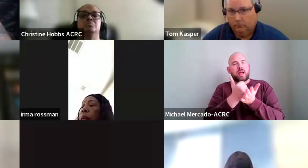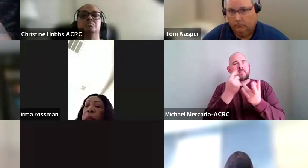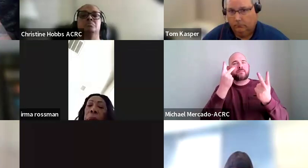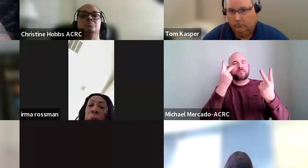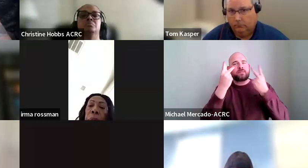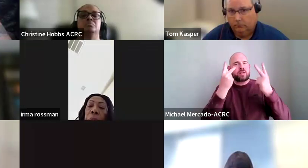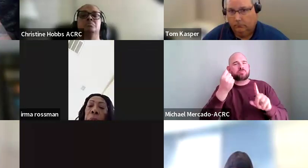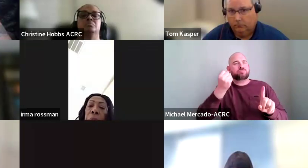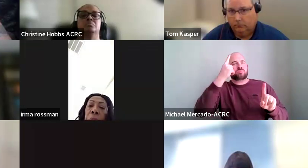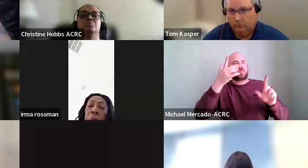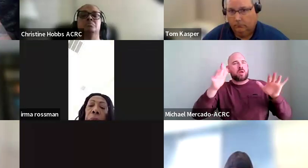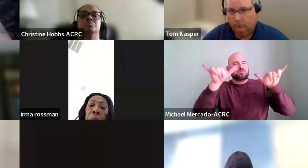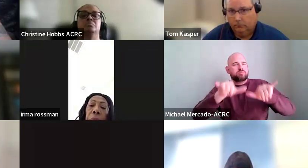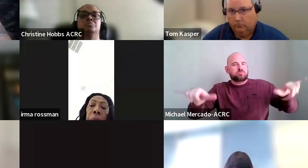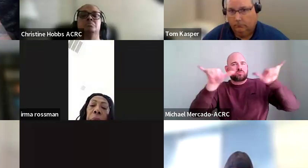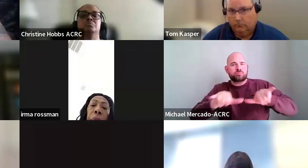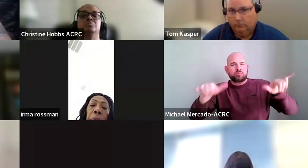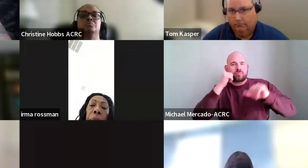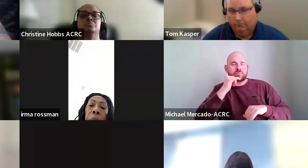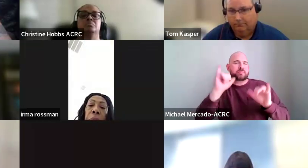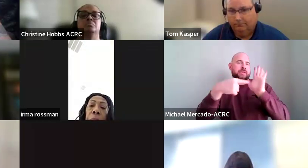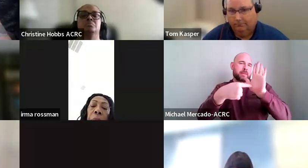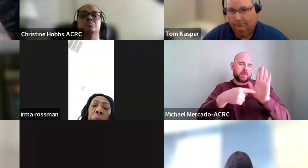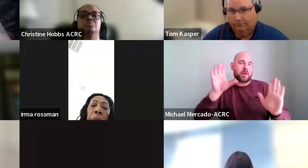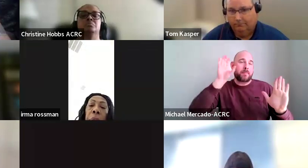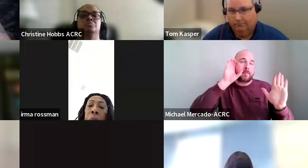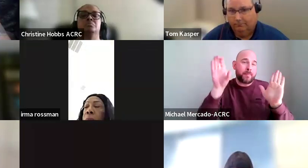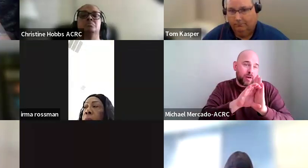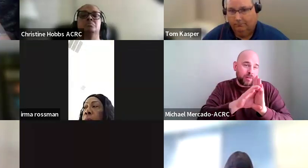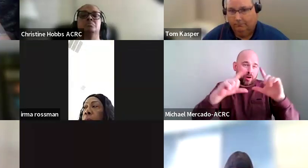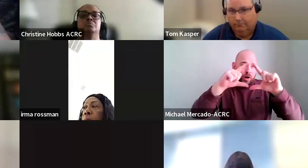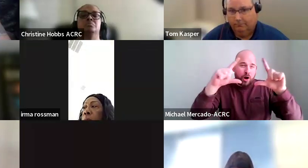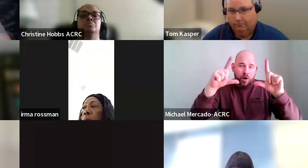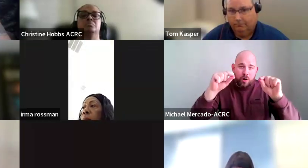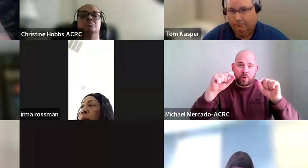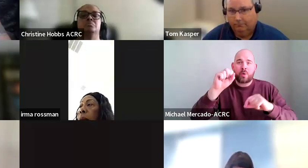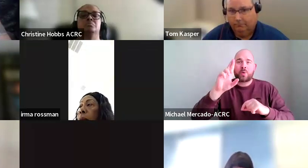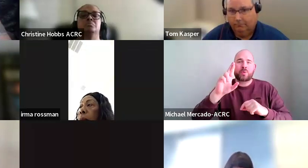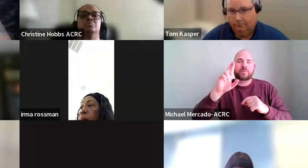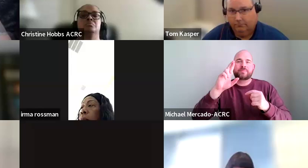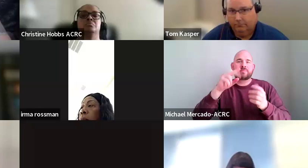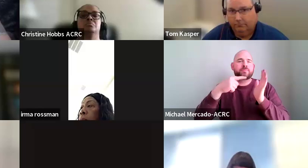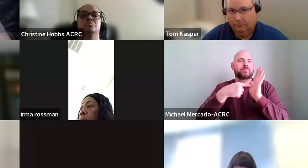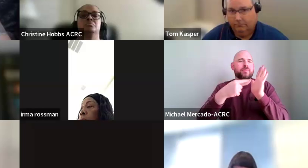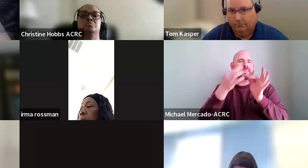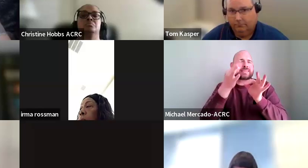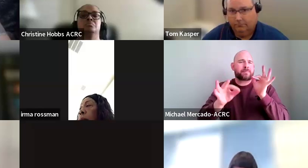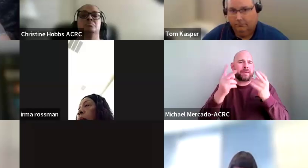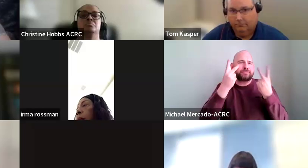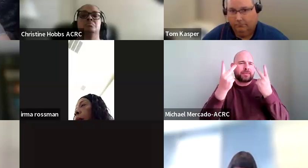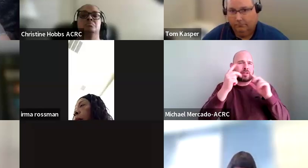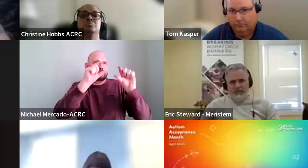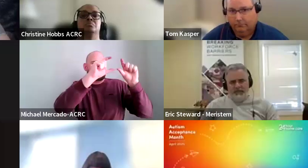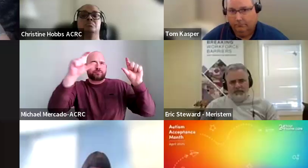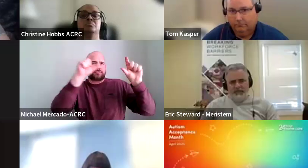be visual schedules. It could be pictures or a tablet to help them understand daily routines. So maybe you might have a picture